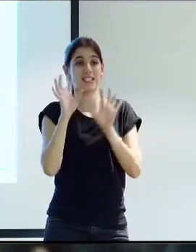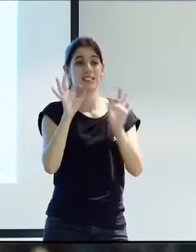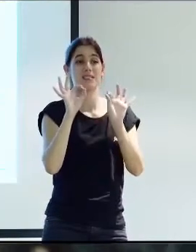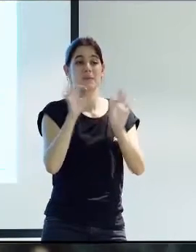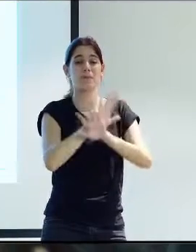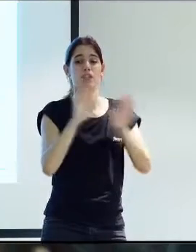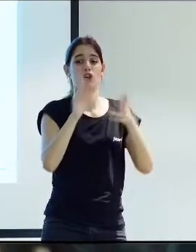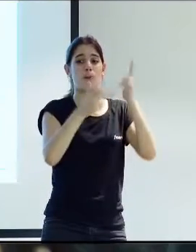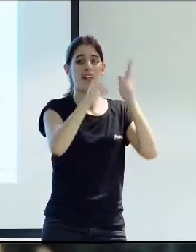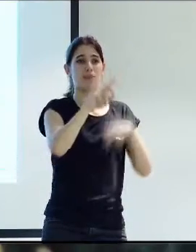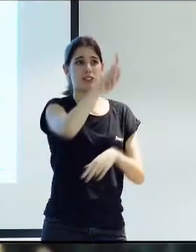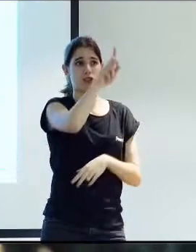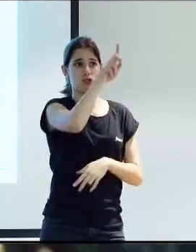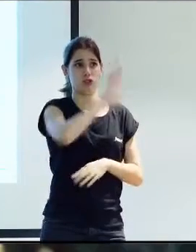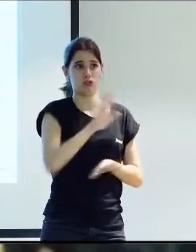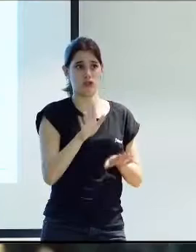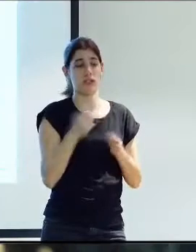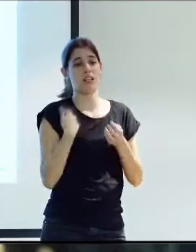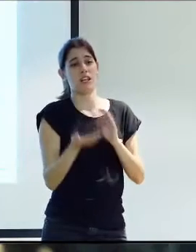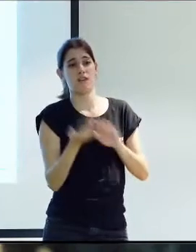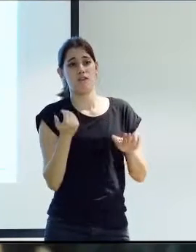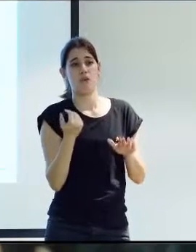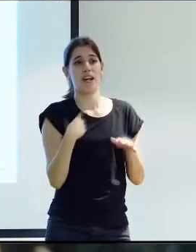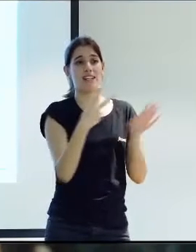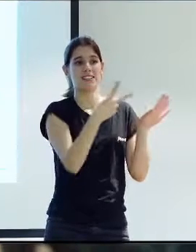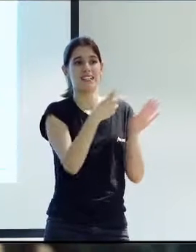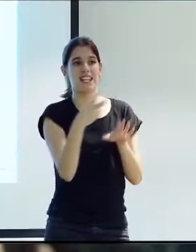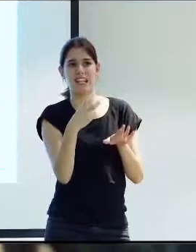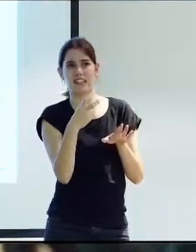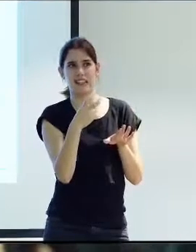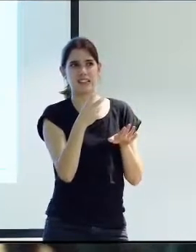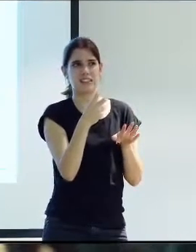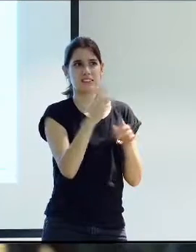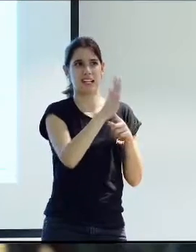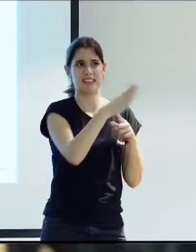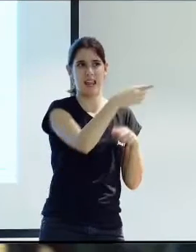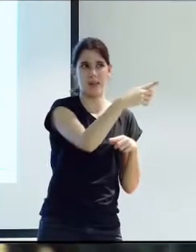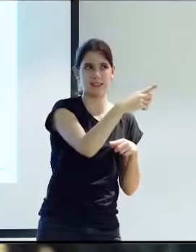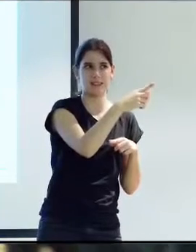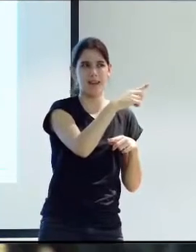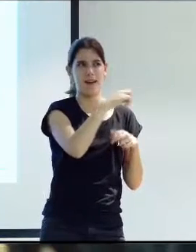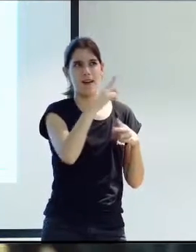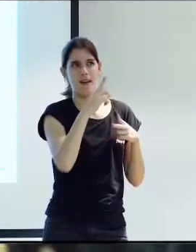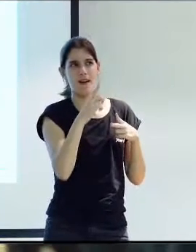would correspond exclusively to the Basque Country, and we remove 700 and some from Castilla-La